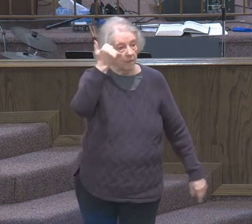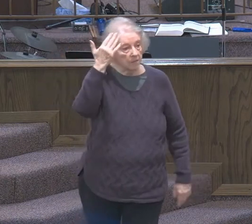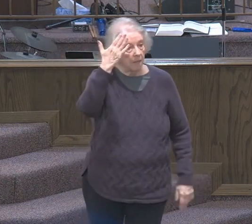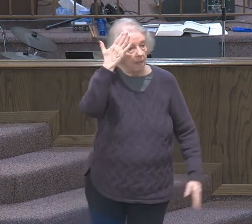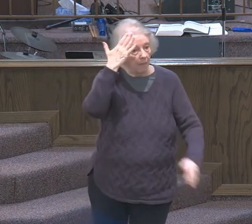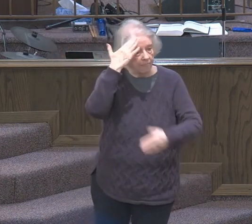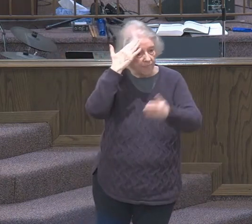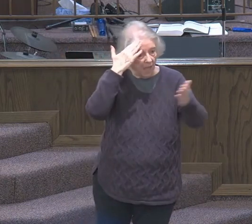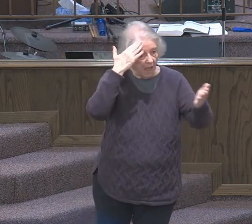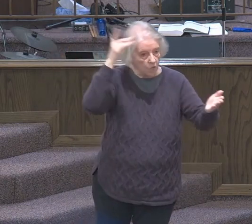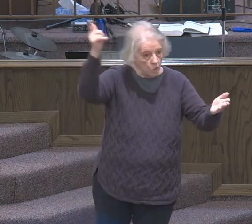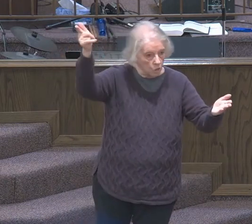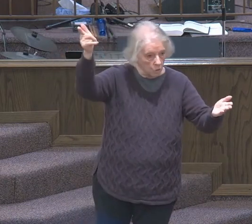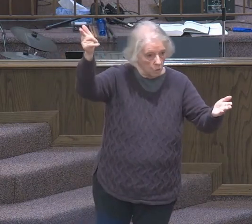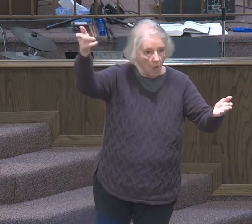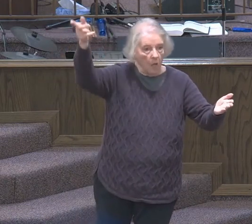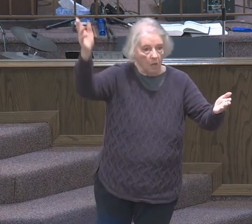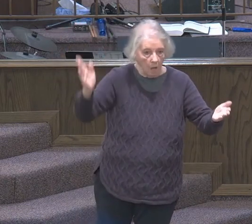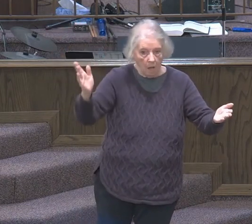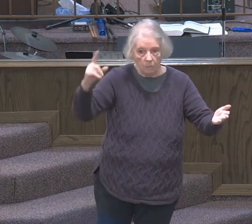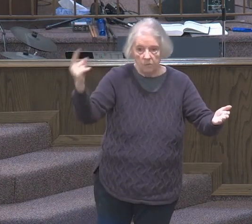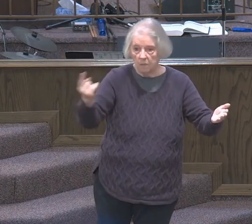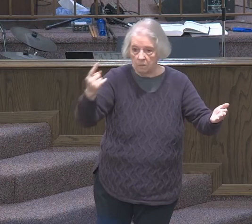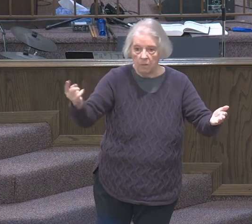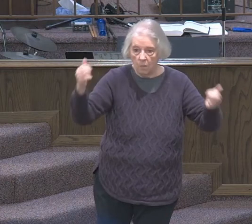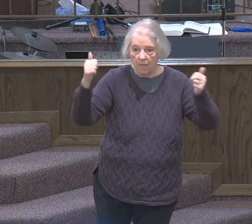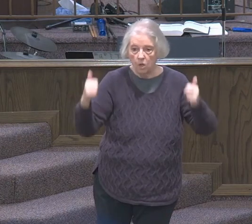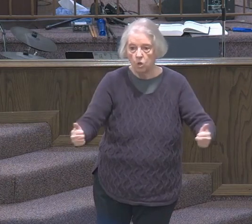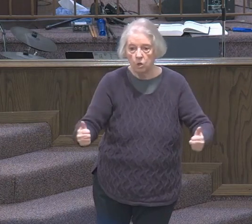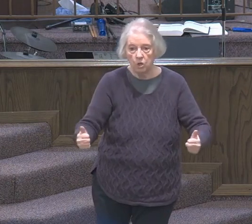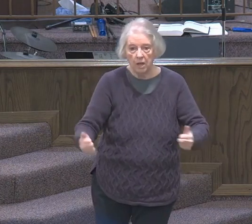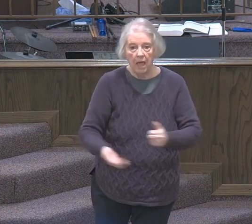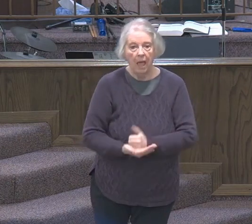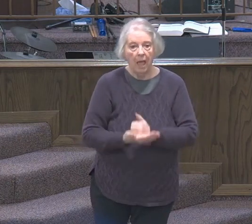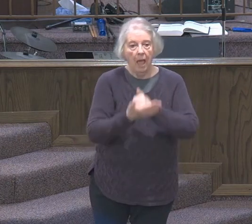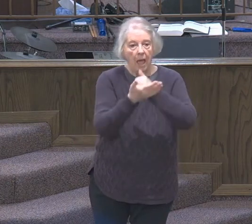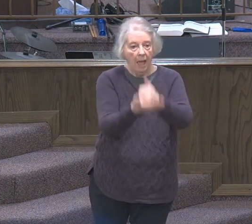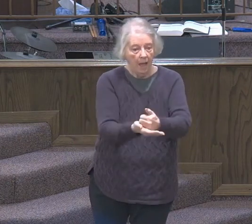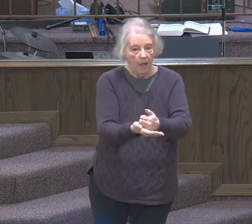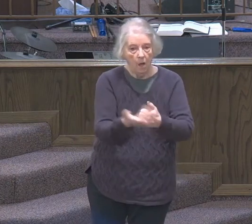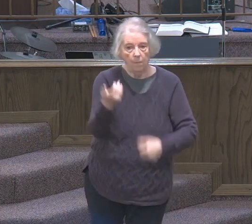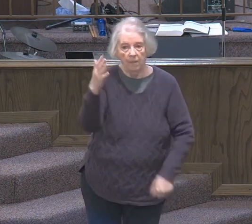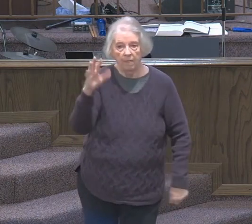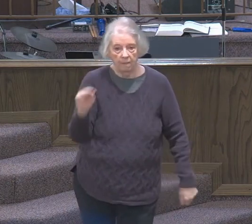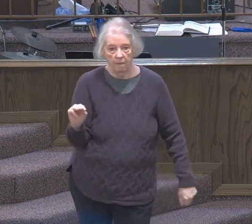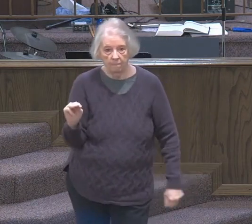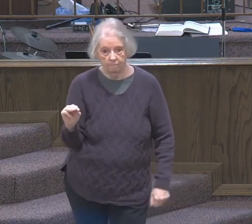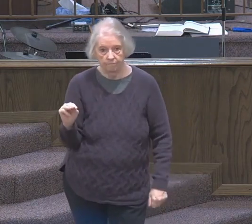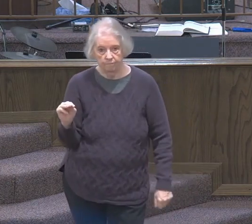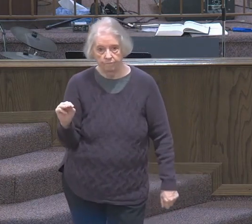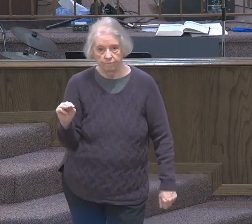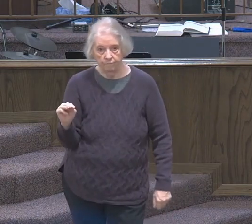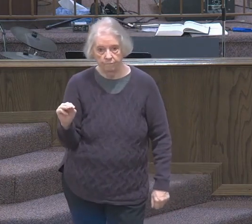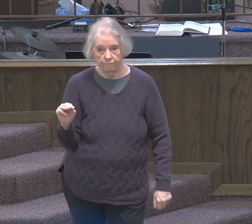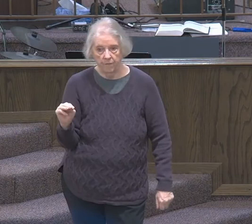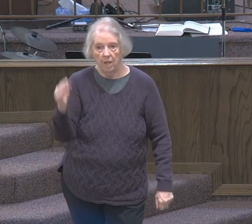stronger, more mighty warriors. The nation of Judah was going to be defeated. And